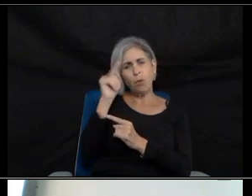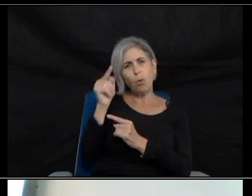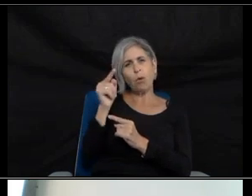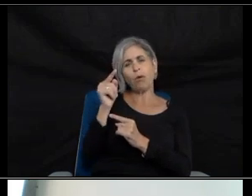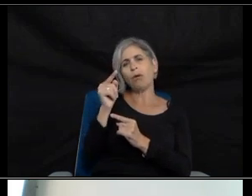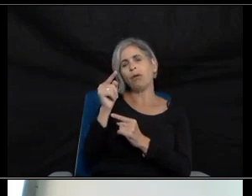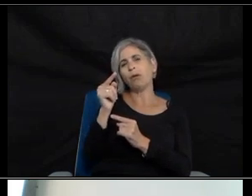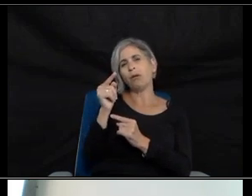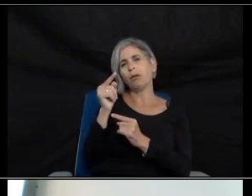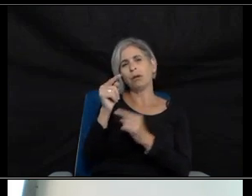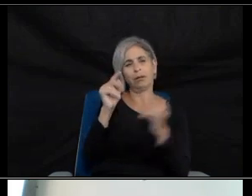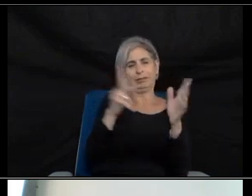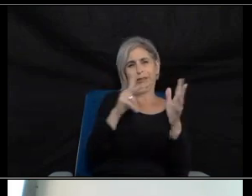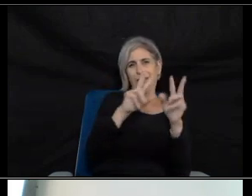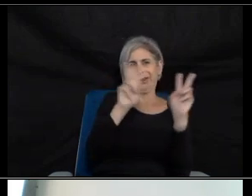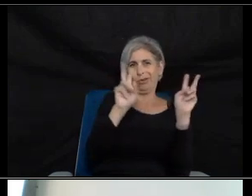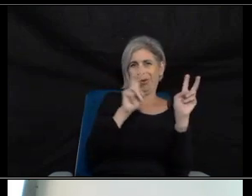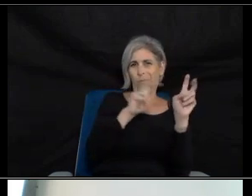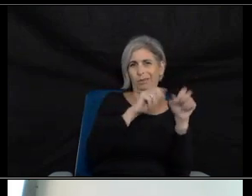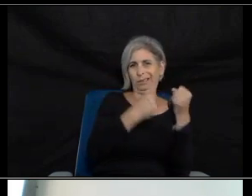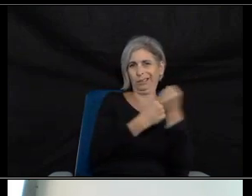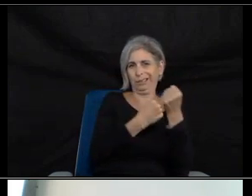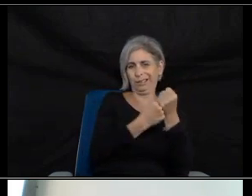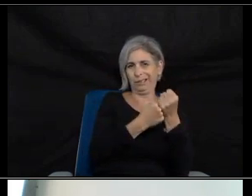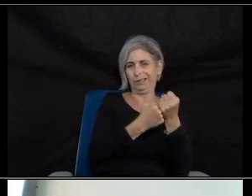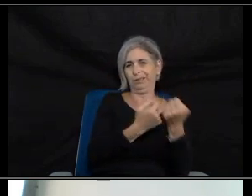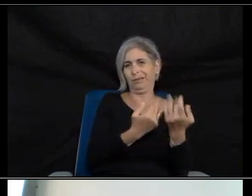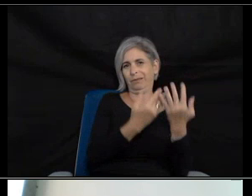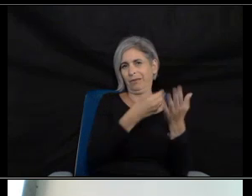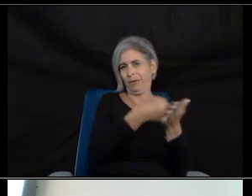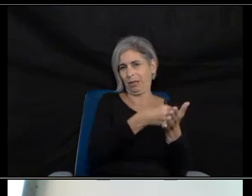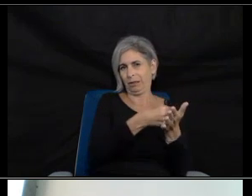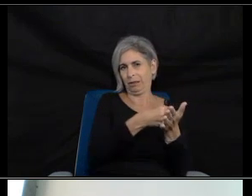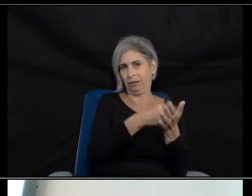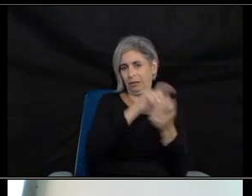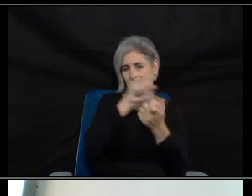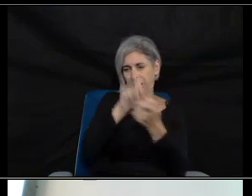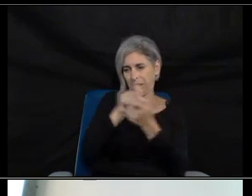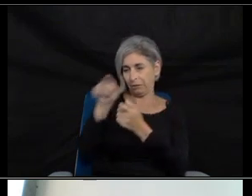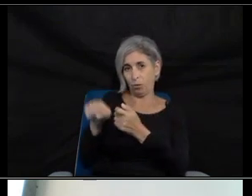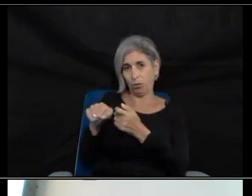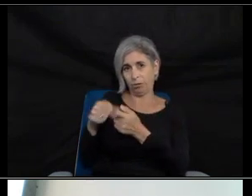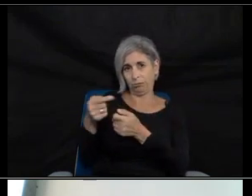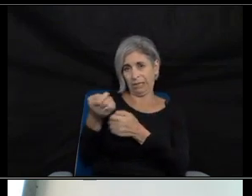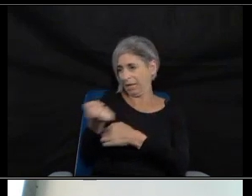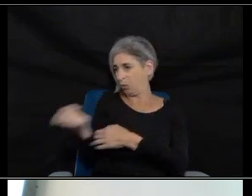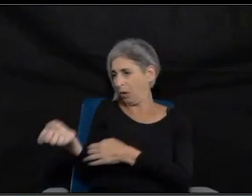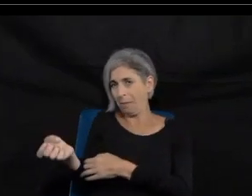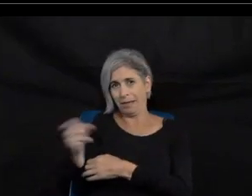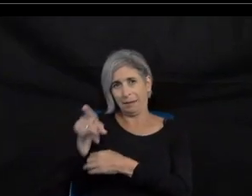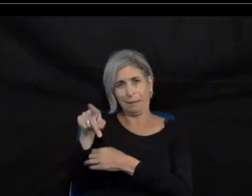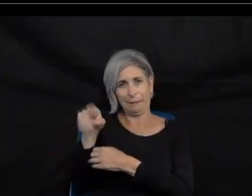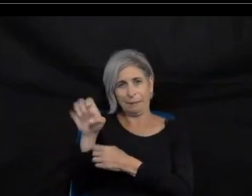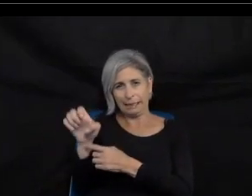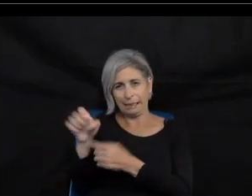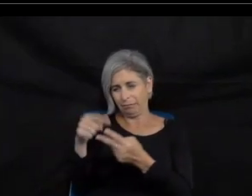normal assistance to firefighter funds that typically go to purchase gear, purchase equipment, things like